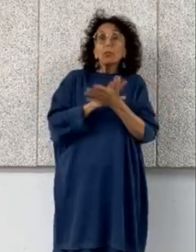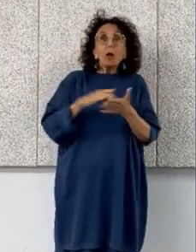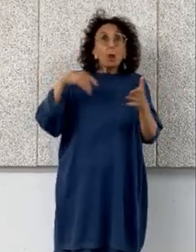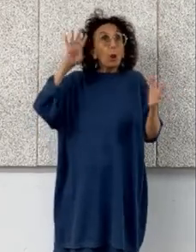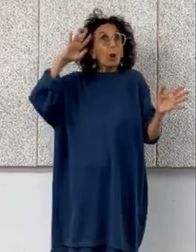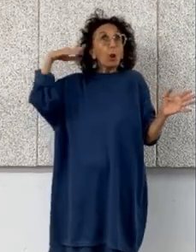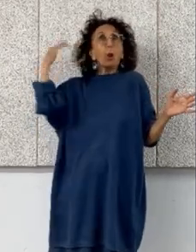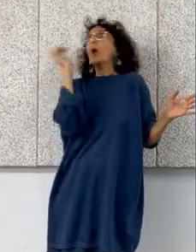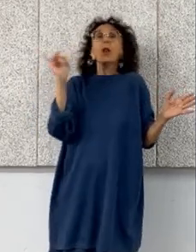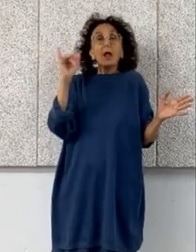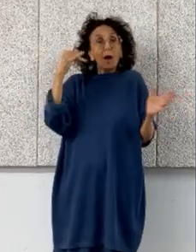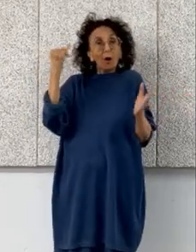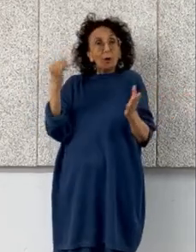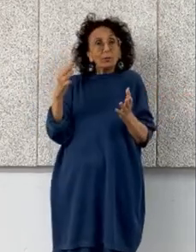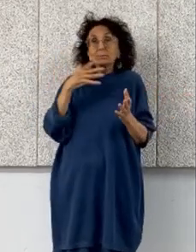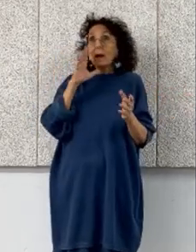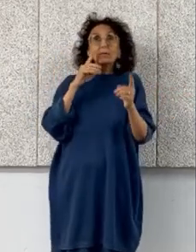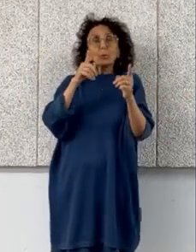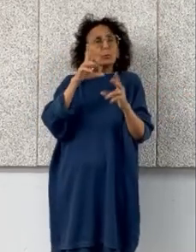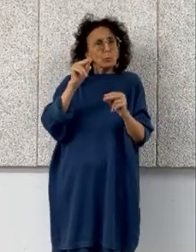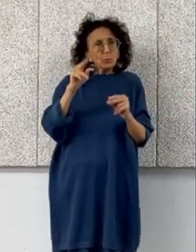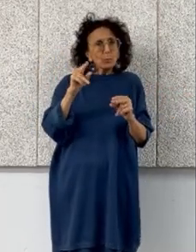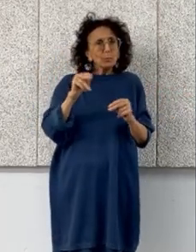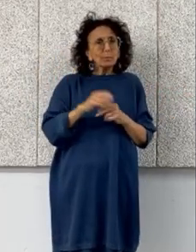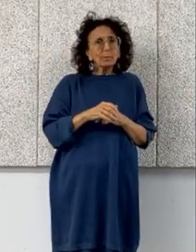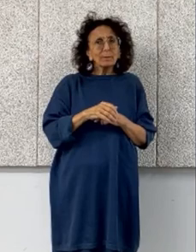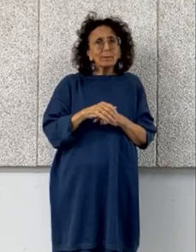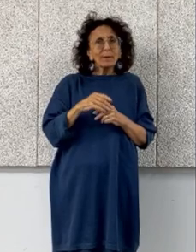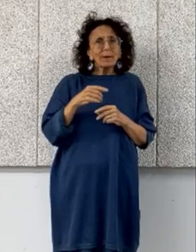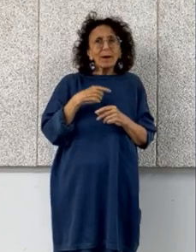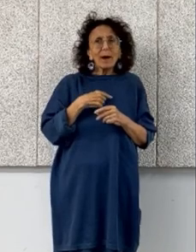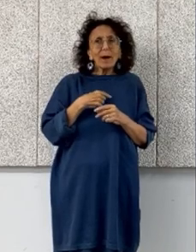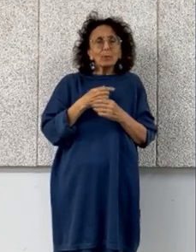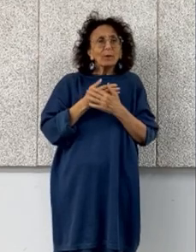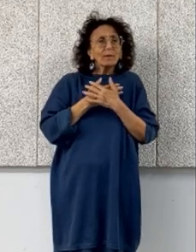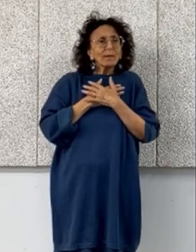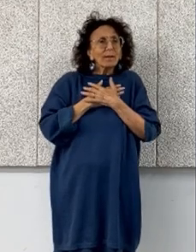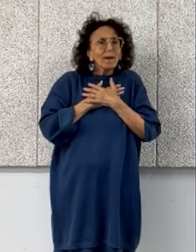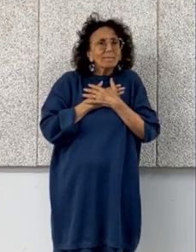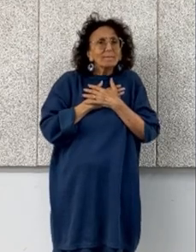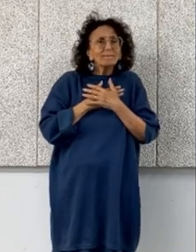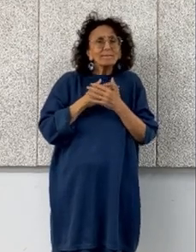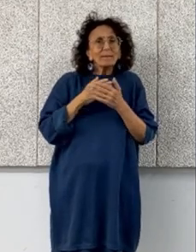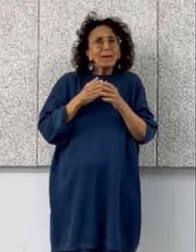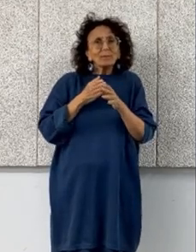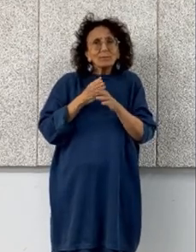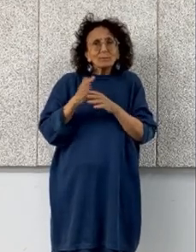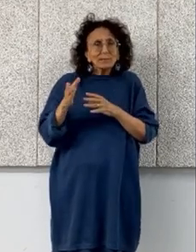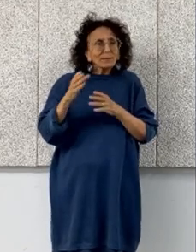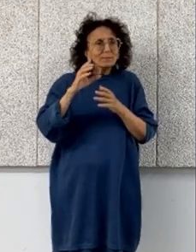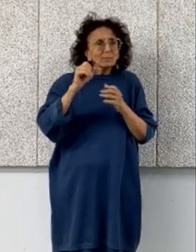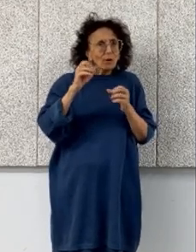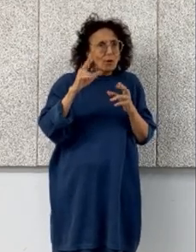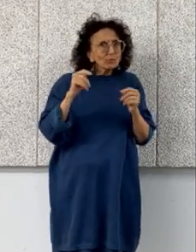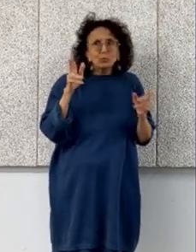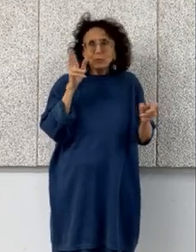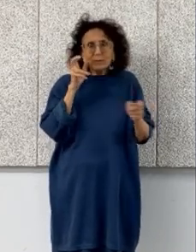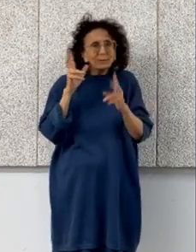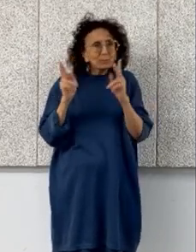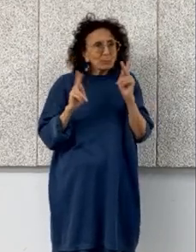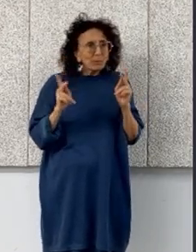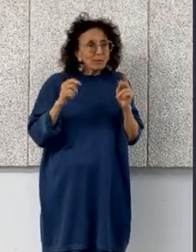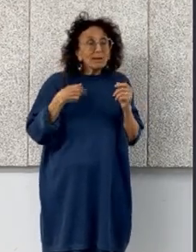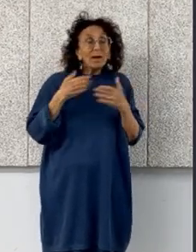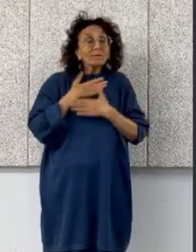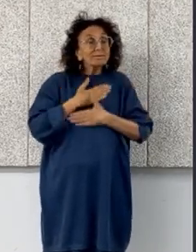life. And I love being an administrator. It's very creatively fulfilling to me. And one of the thing that I love most about